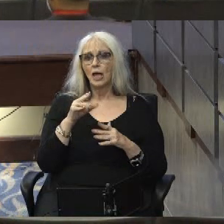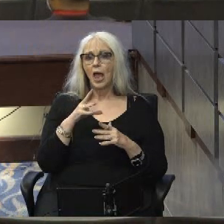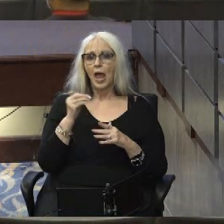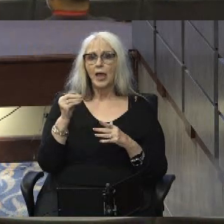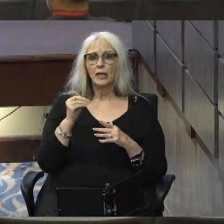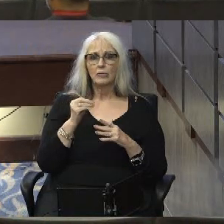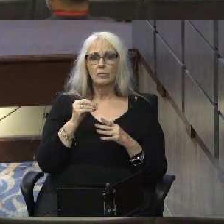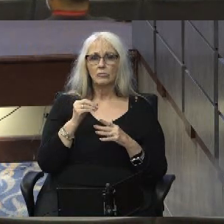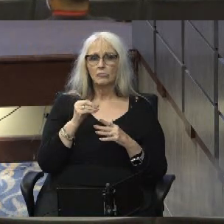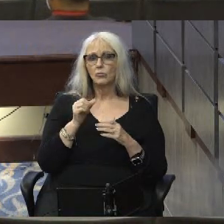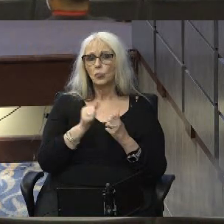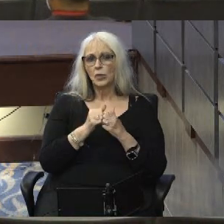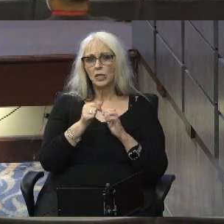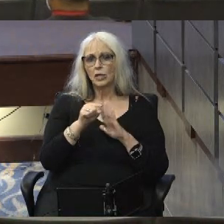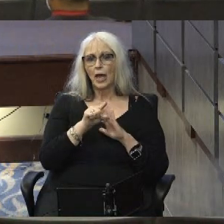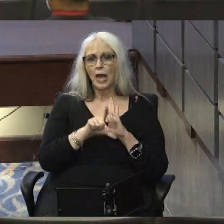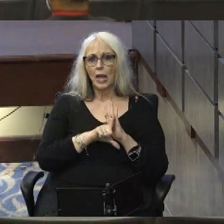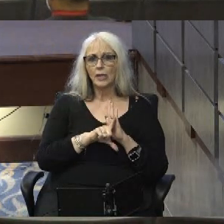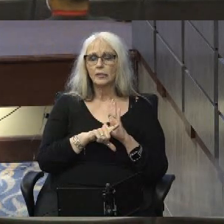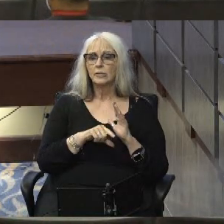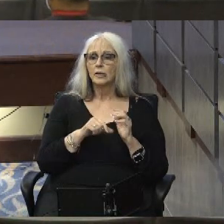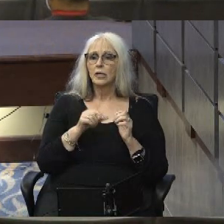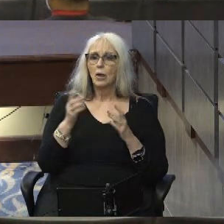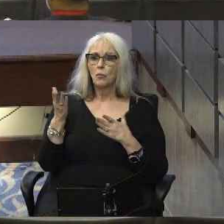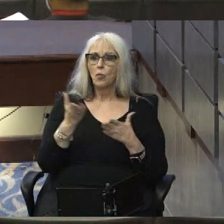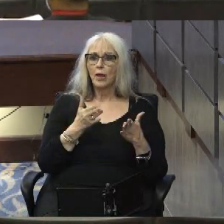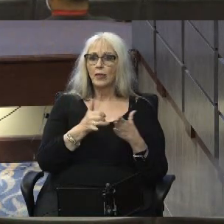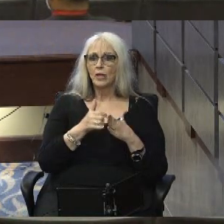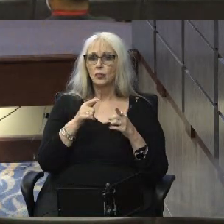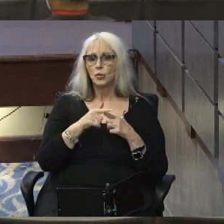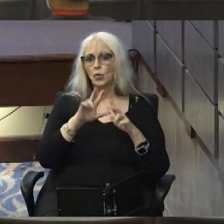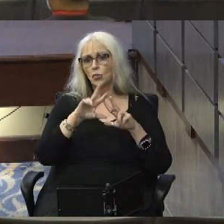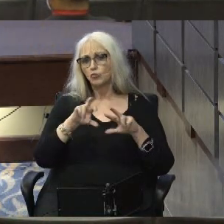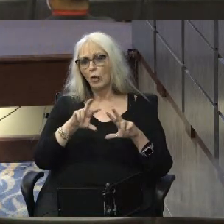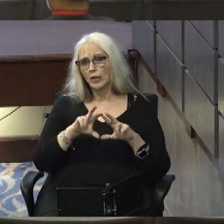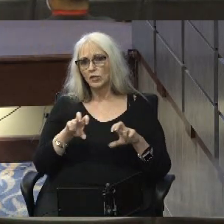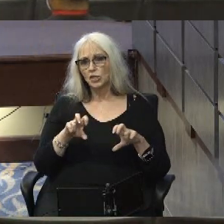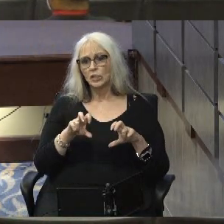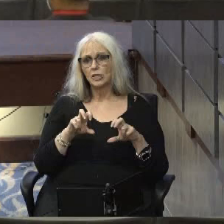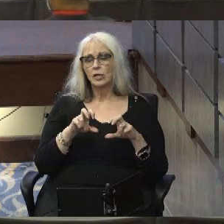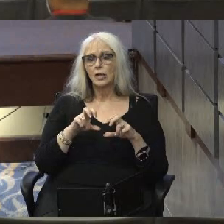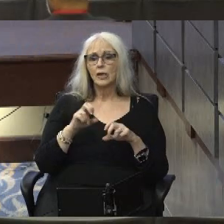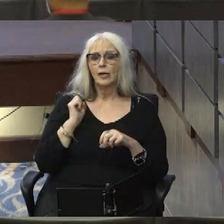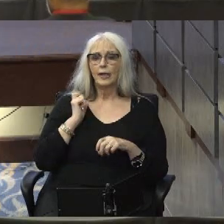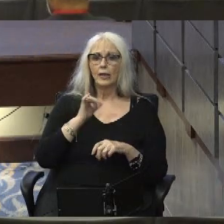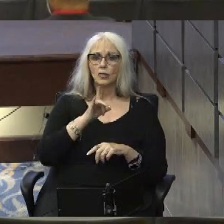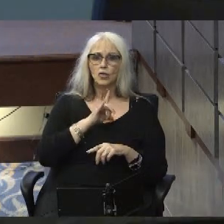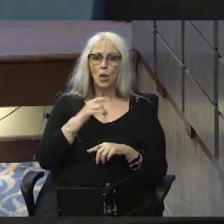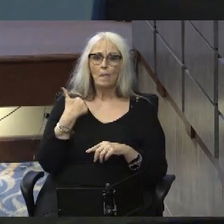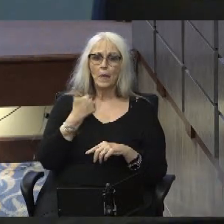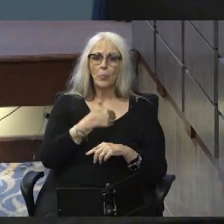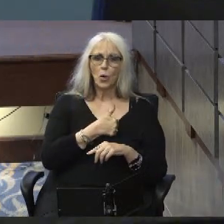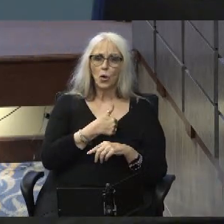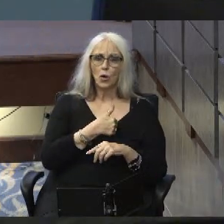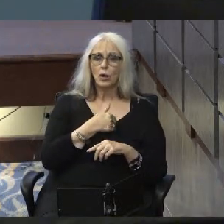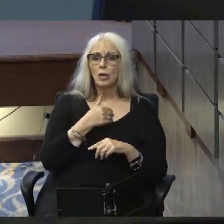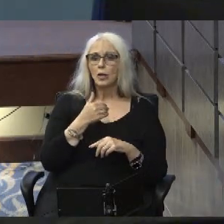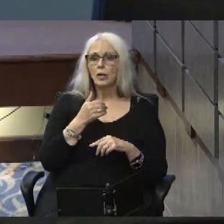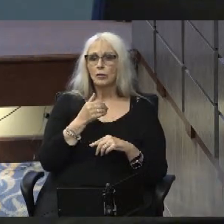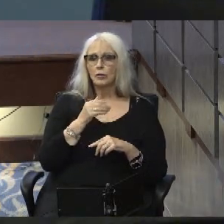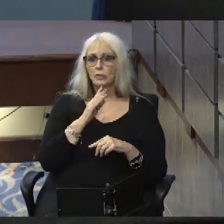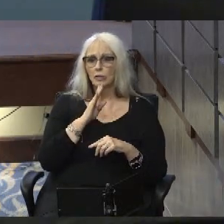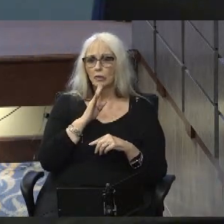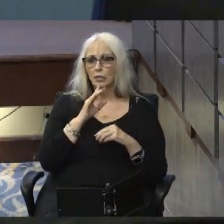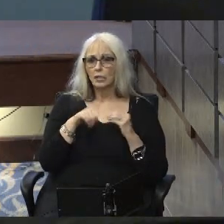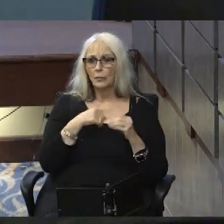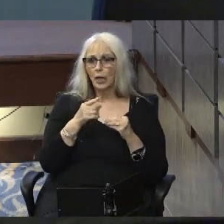brand guidelines, create brand identity strategy. And as Councilmember Borders also said, all the deliverables here. I